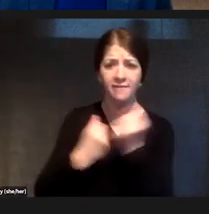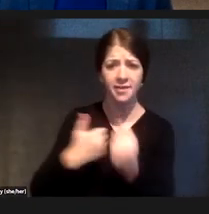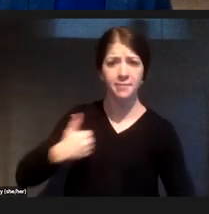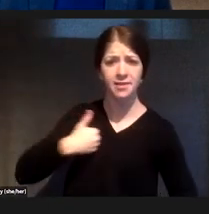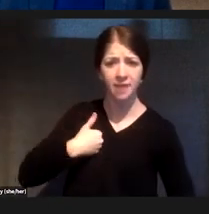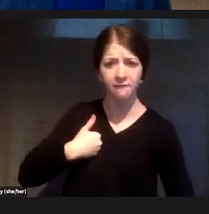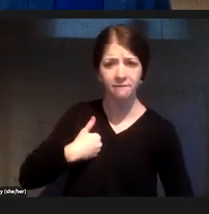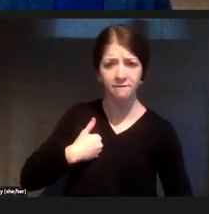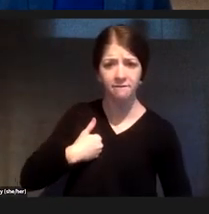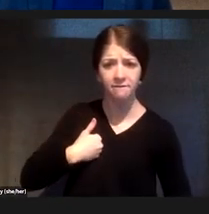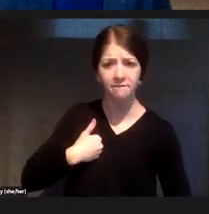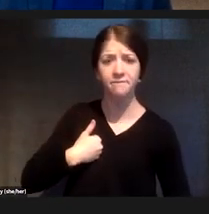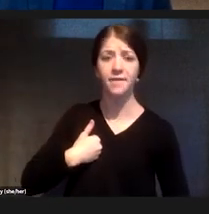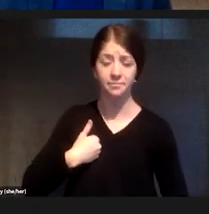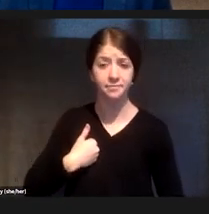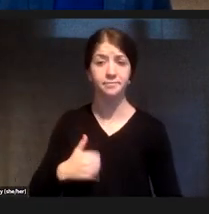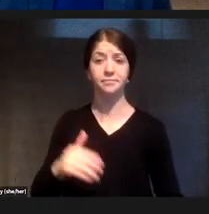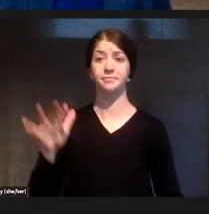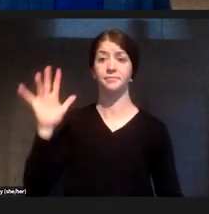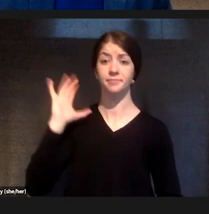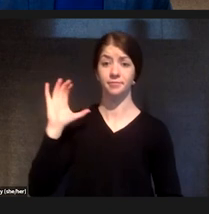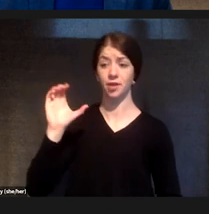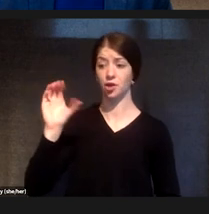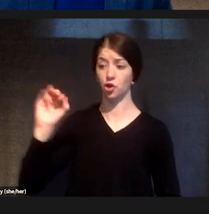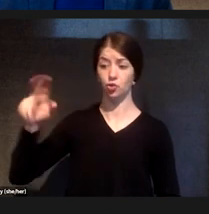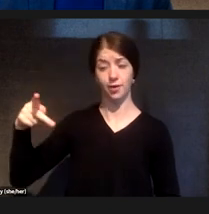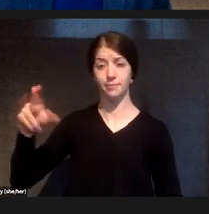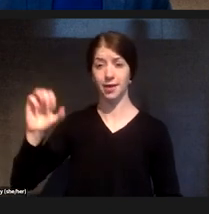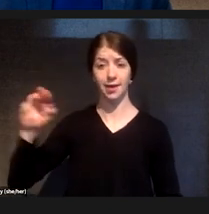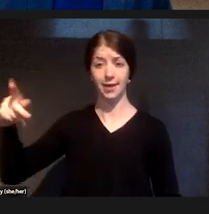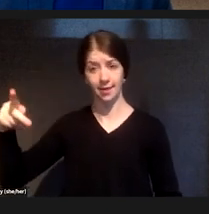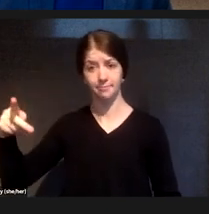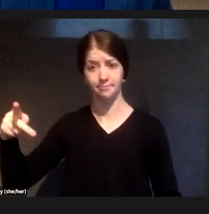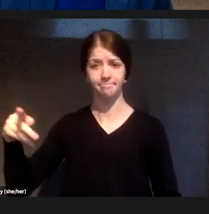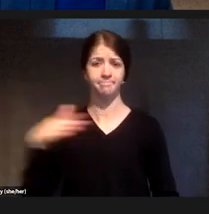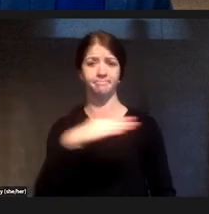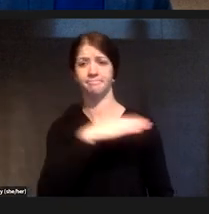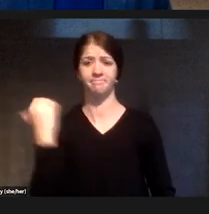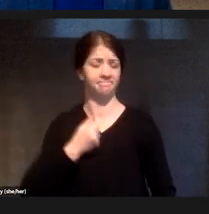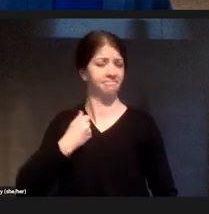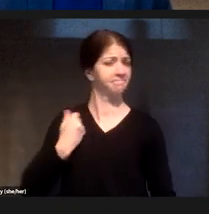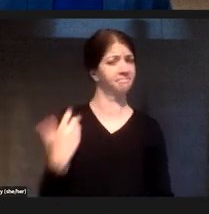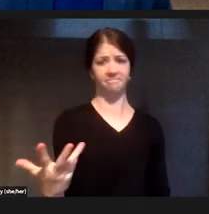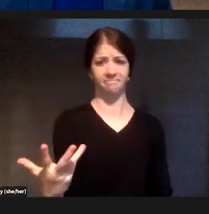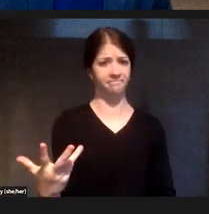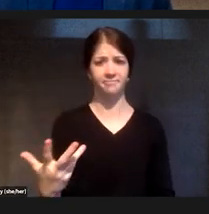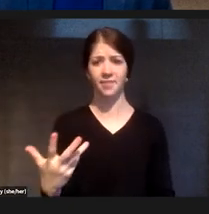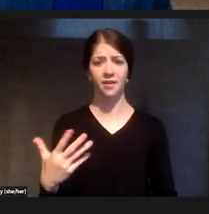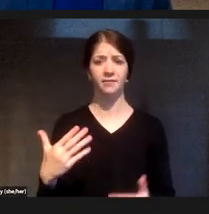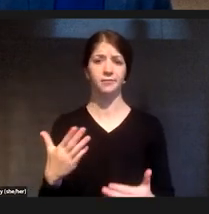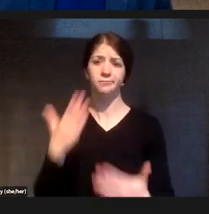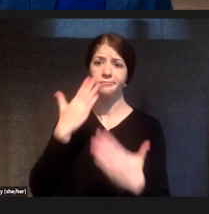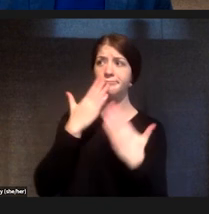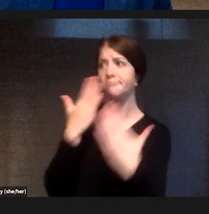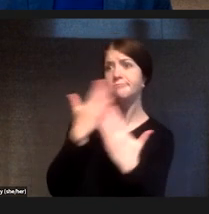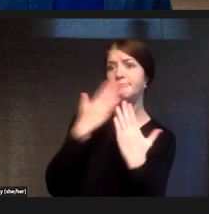as the great Judy Heumann said in Crip Camp, she is sick and tired of being grateful for accessible bathrooms. And